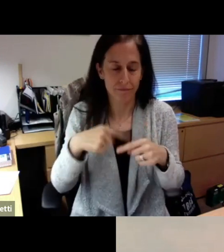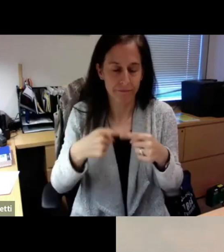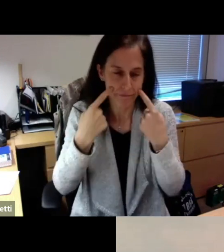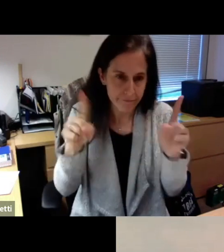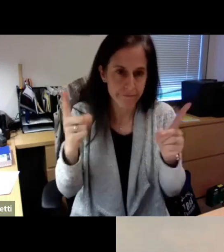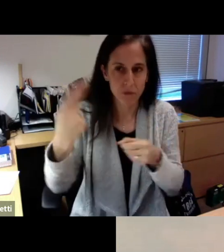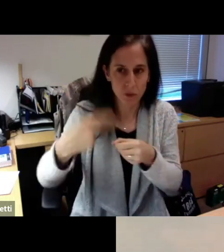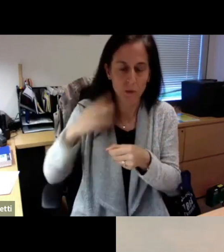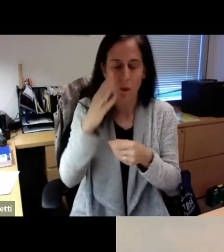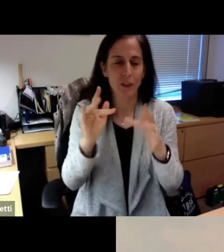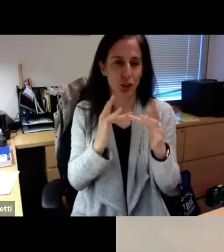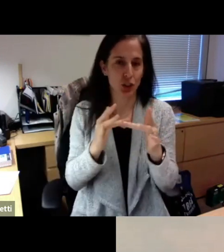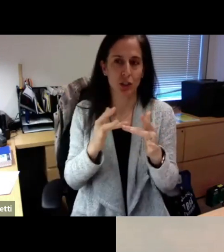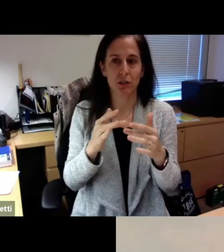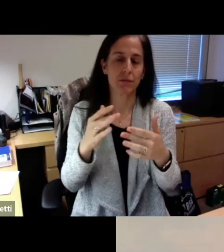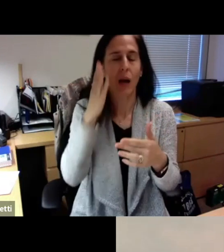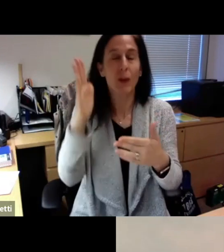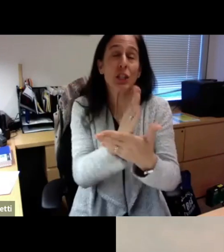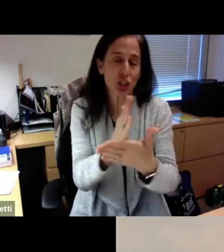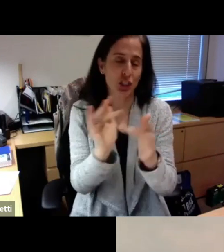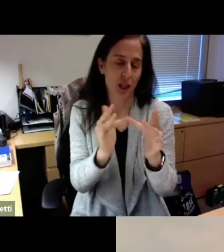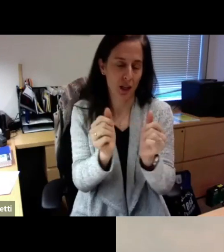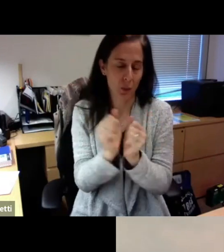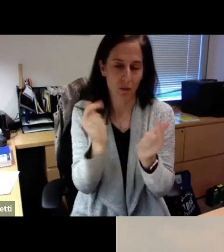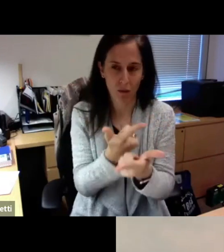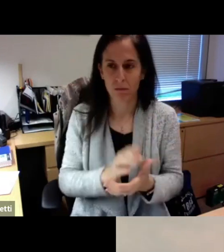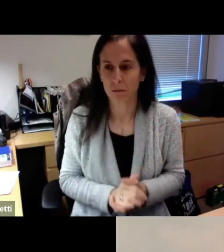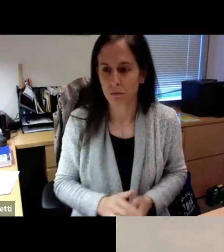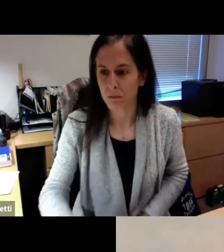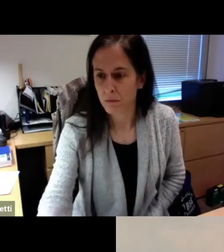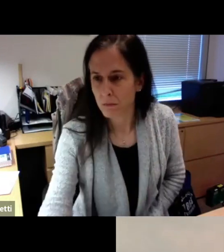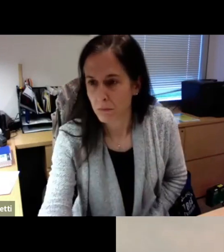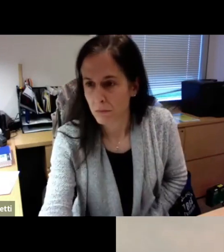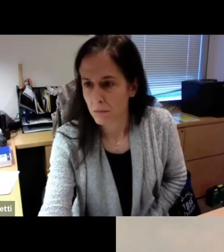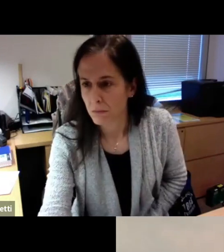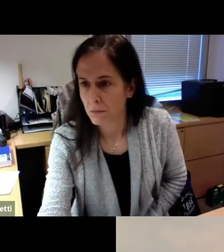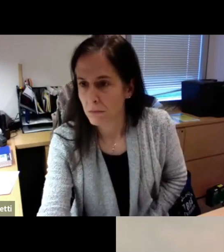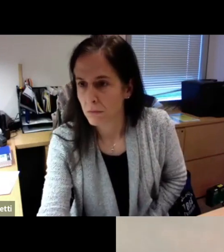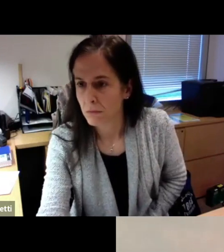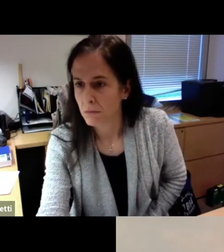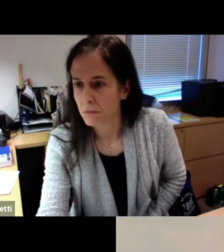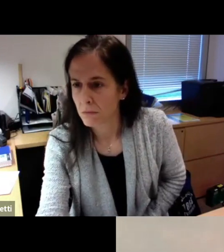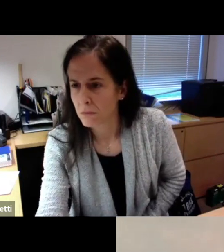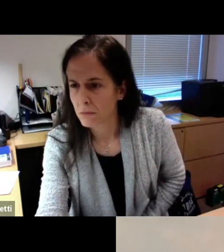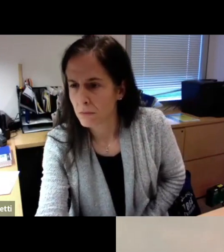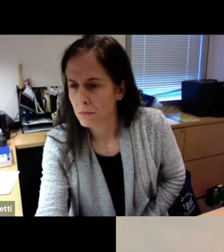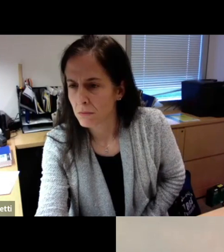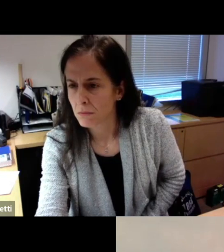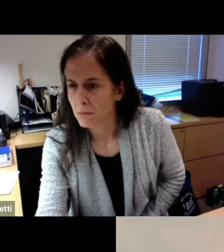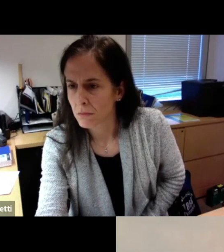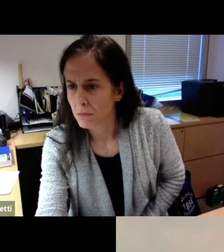can begin the presentation with the automated captions. And once the captioner joins, I will share the link with